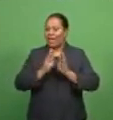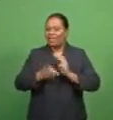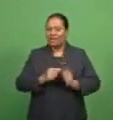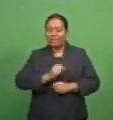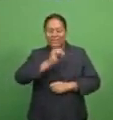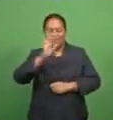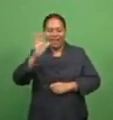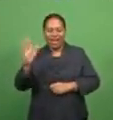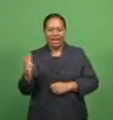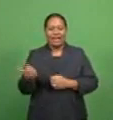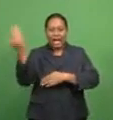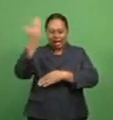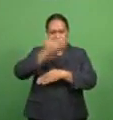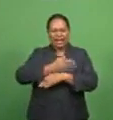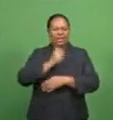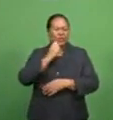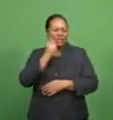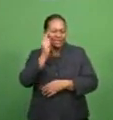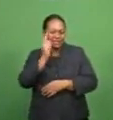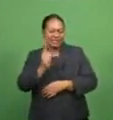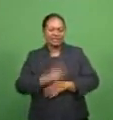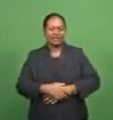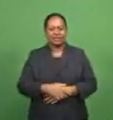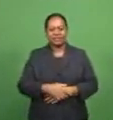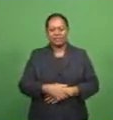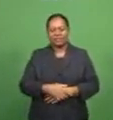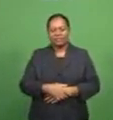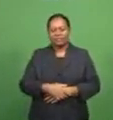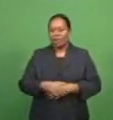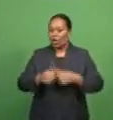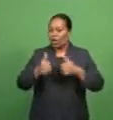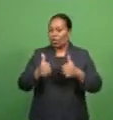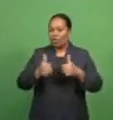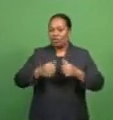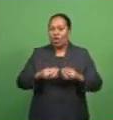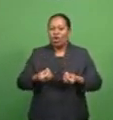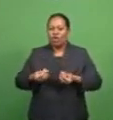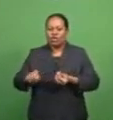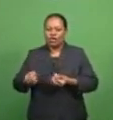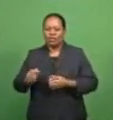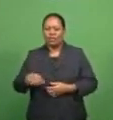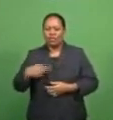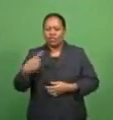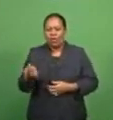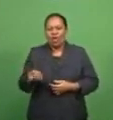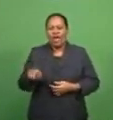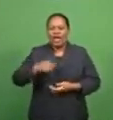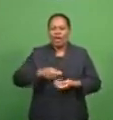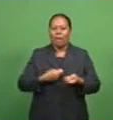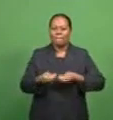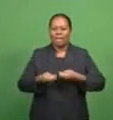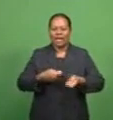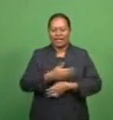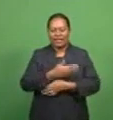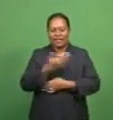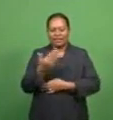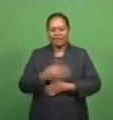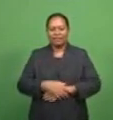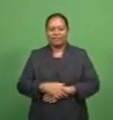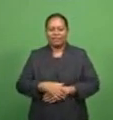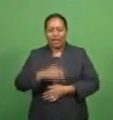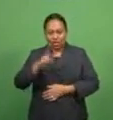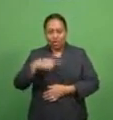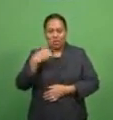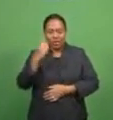fine. The night will see a few sprinkles. So you're good for your shopping or marketing day. Tomorrow's temps looks like